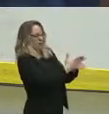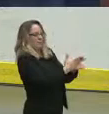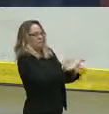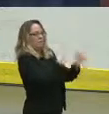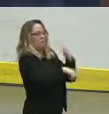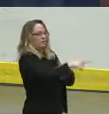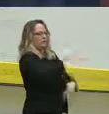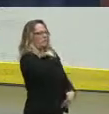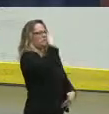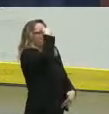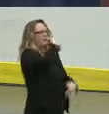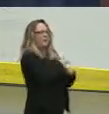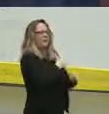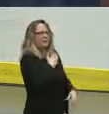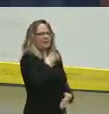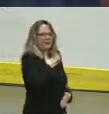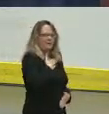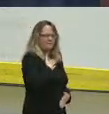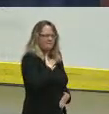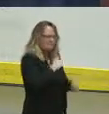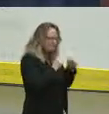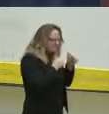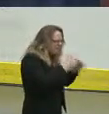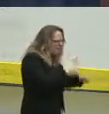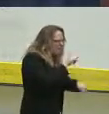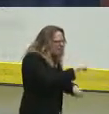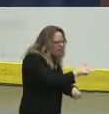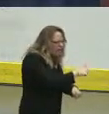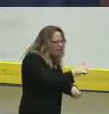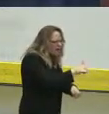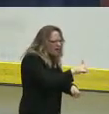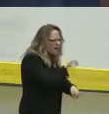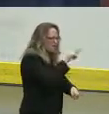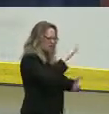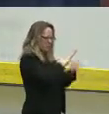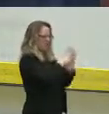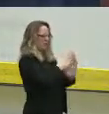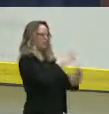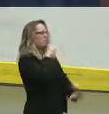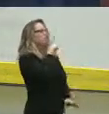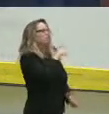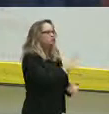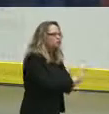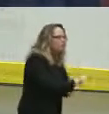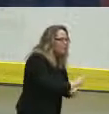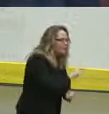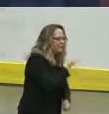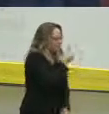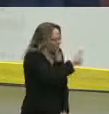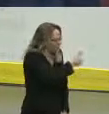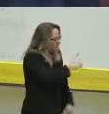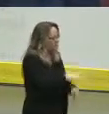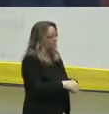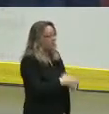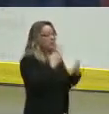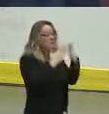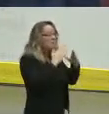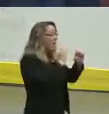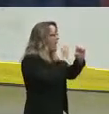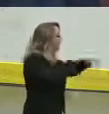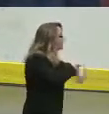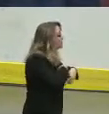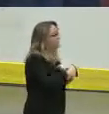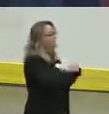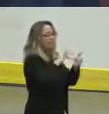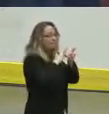Whether or not you discover a business and discover a career in business, education, medicine,